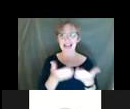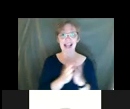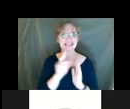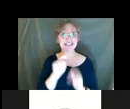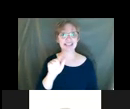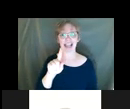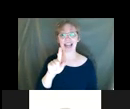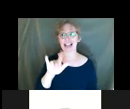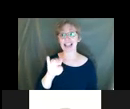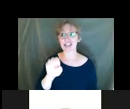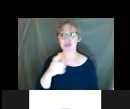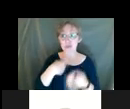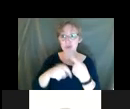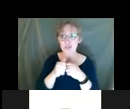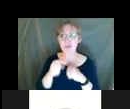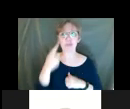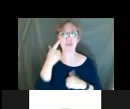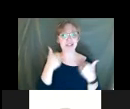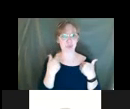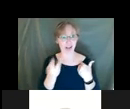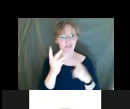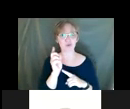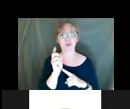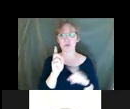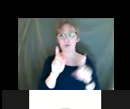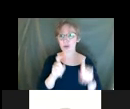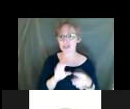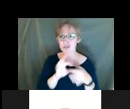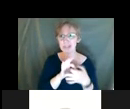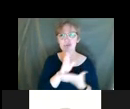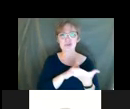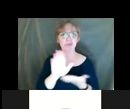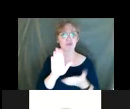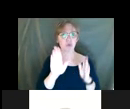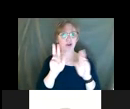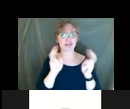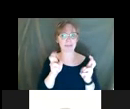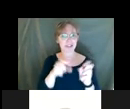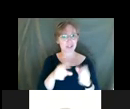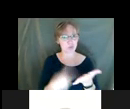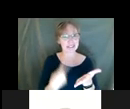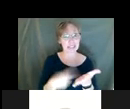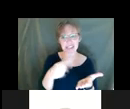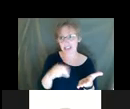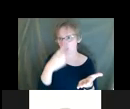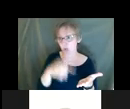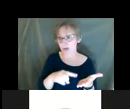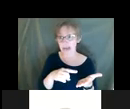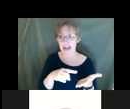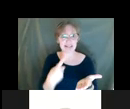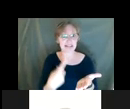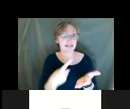have a couple of questions come into our Q&A specifically related to some of the topics that you've discussed, if you wouldn't mind addressing